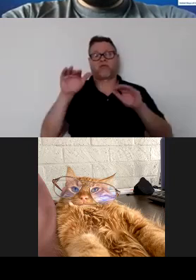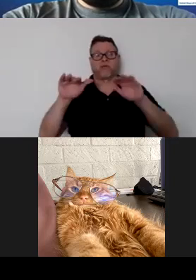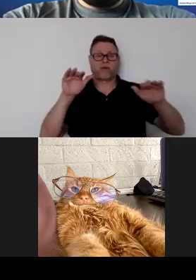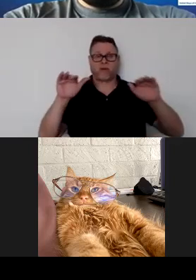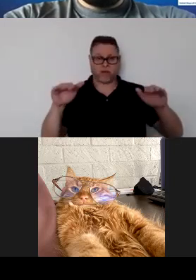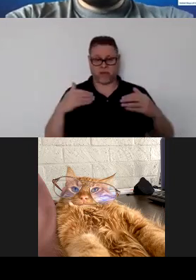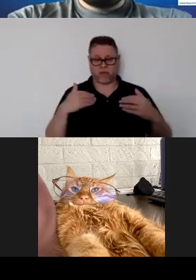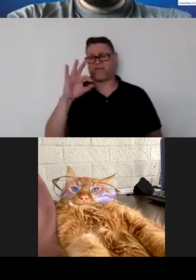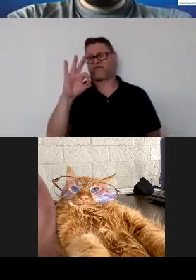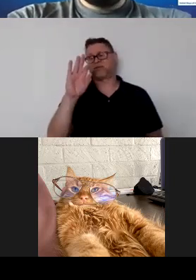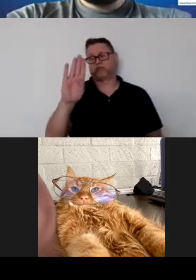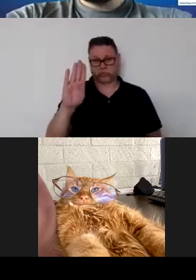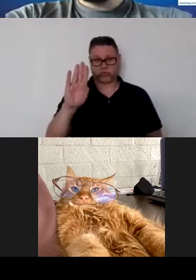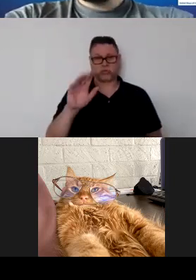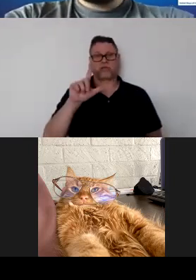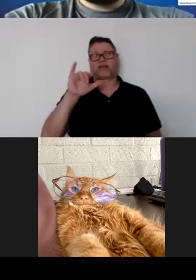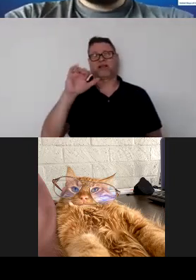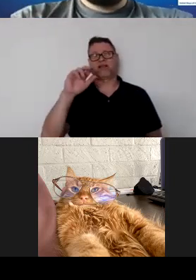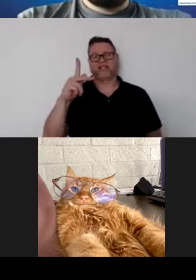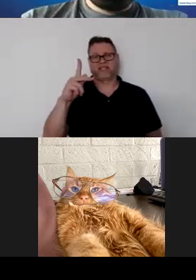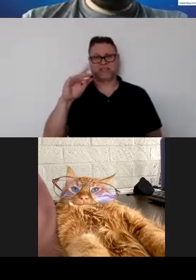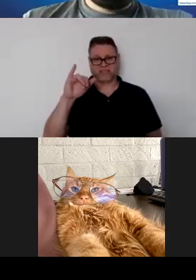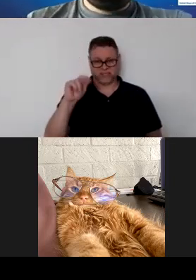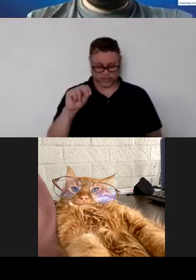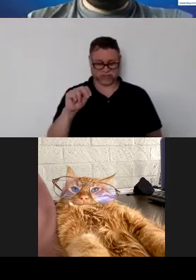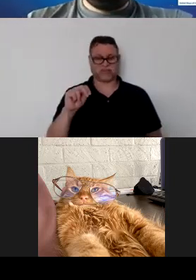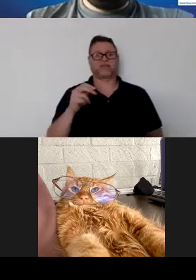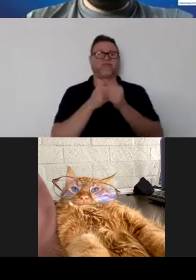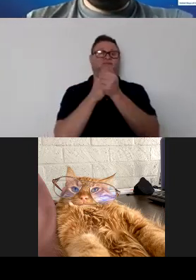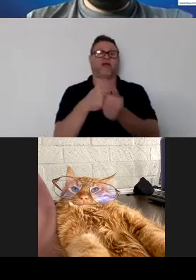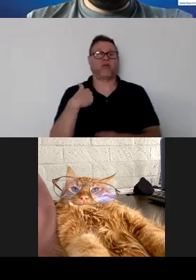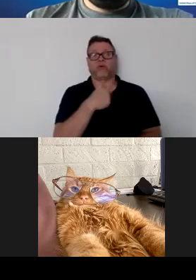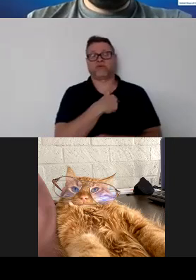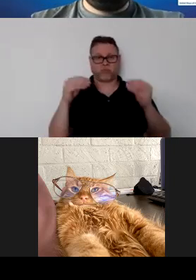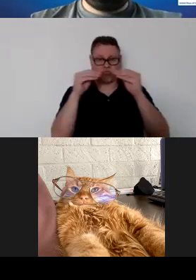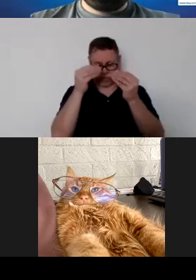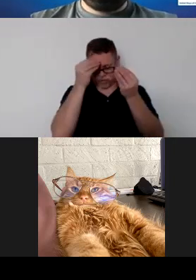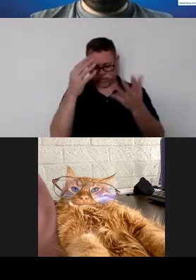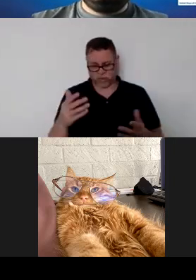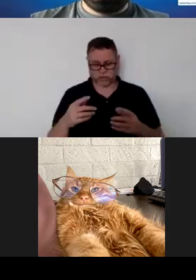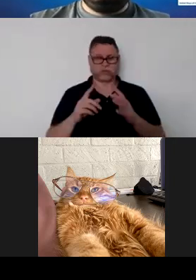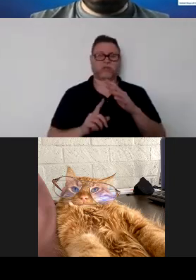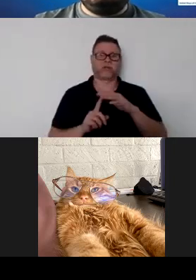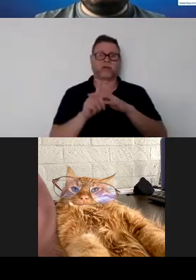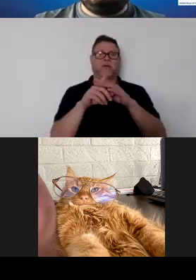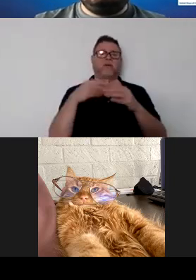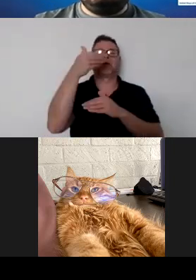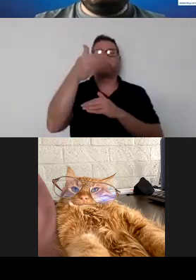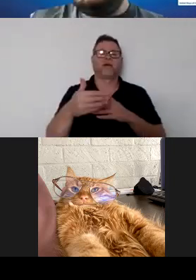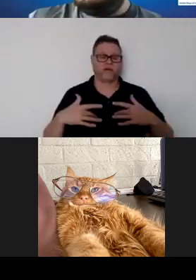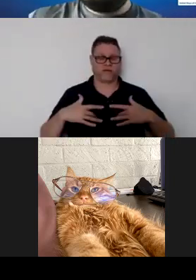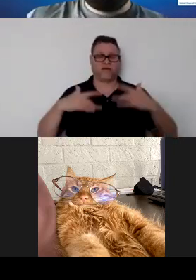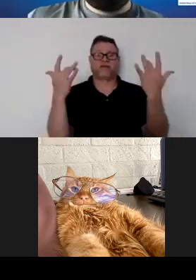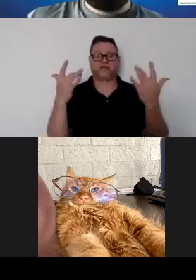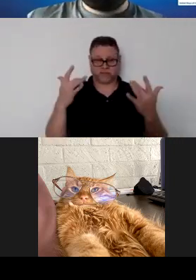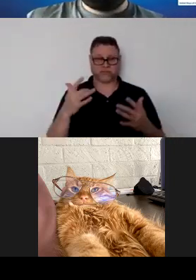Facebook, LinkedIn, and we have a YouTube. So please follow us for more information on our upcoming events. And also